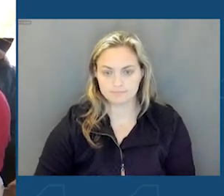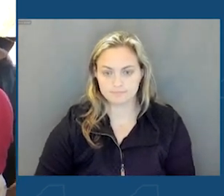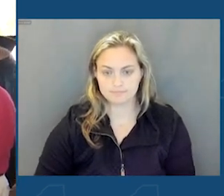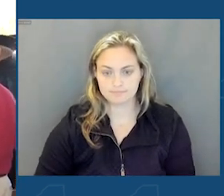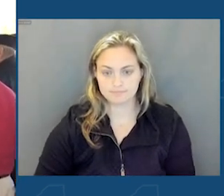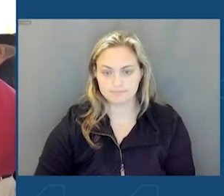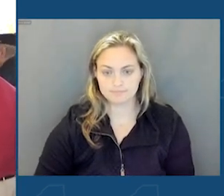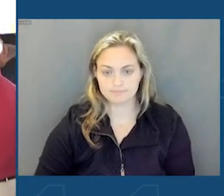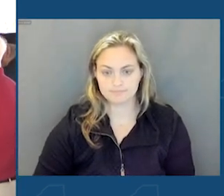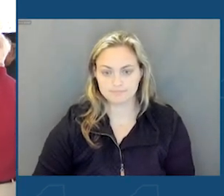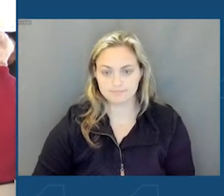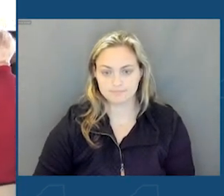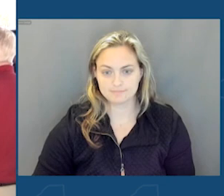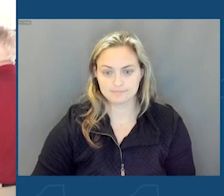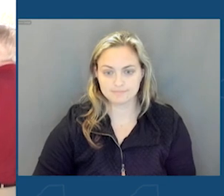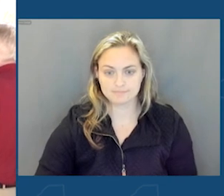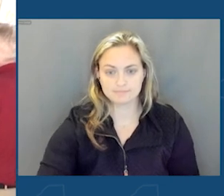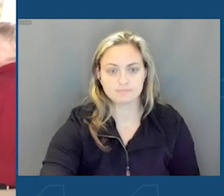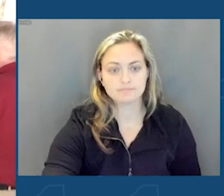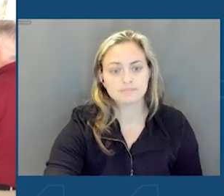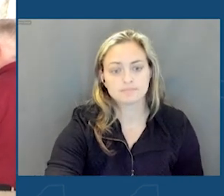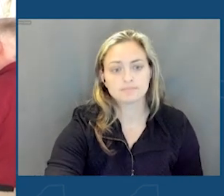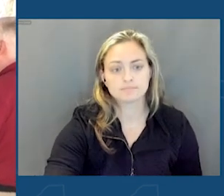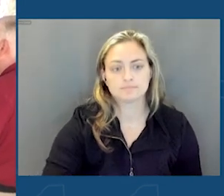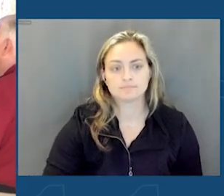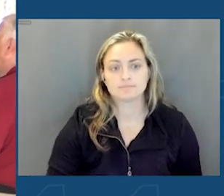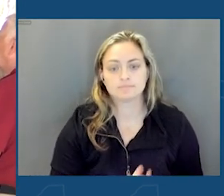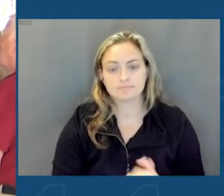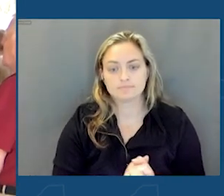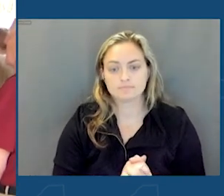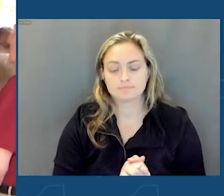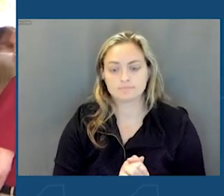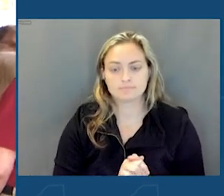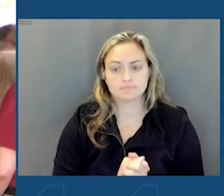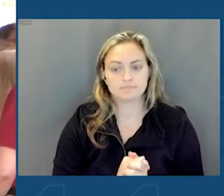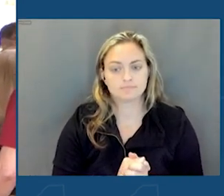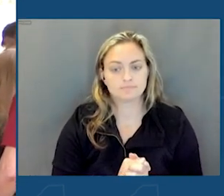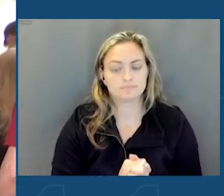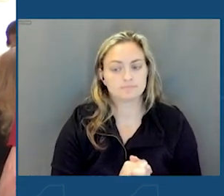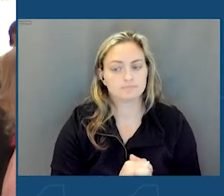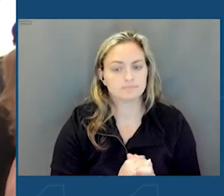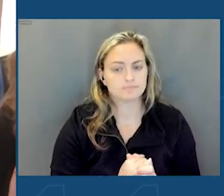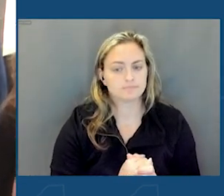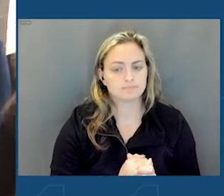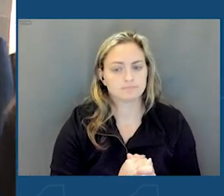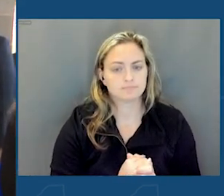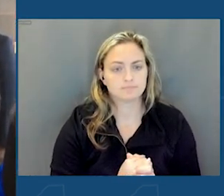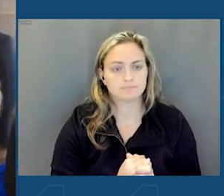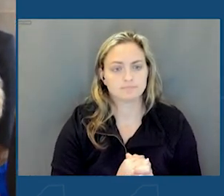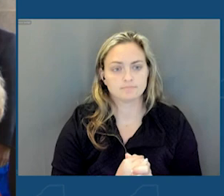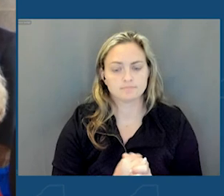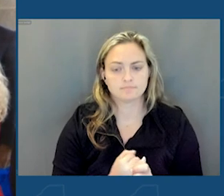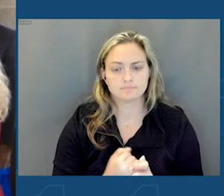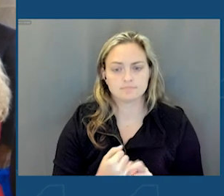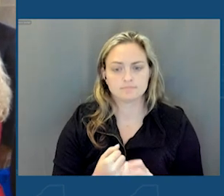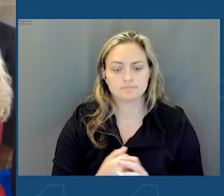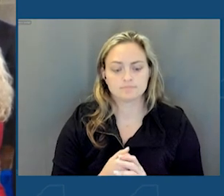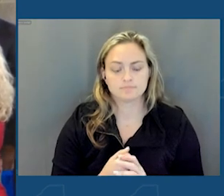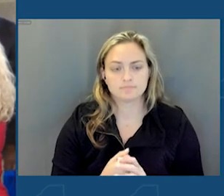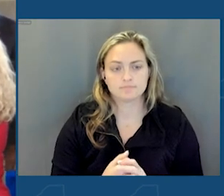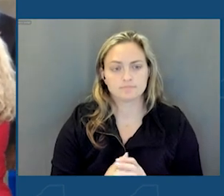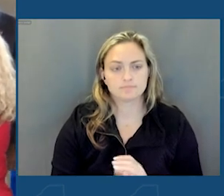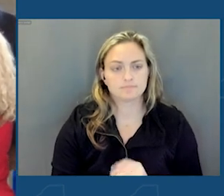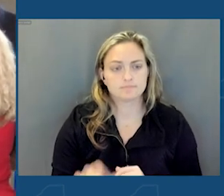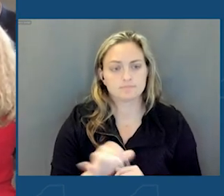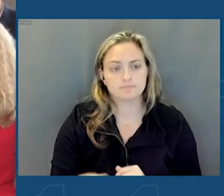Amazing grace, how sweet the sound